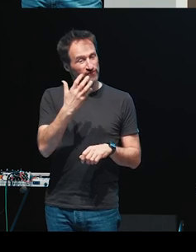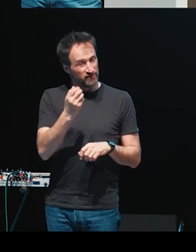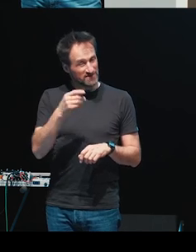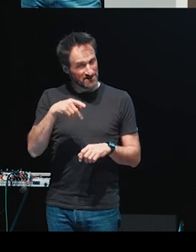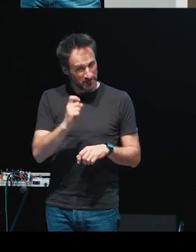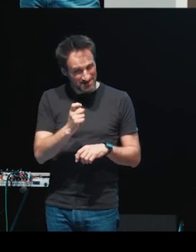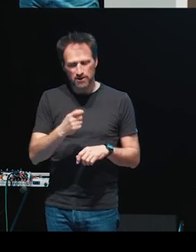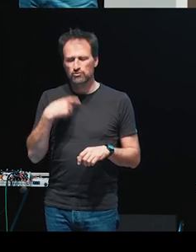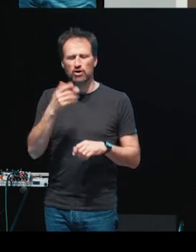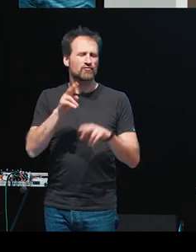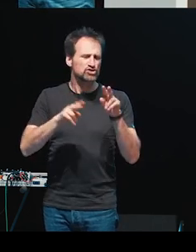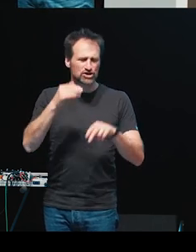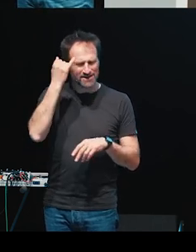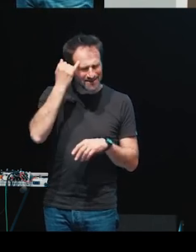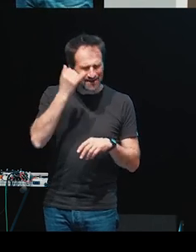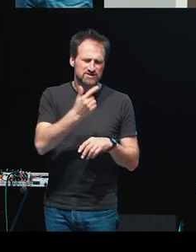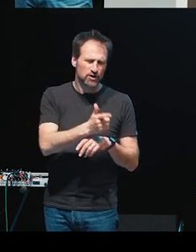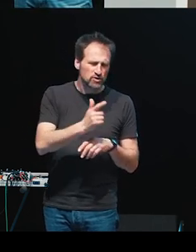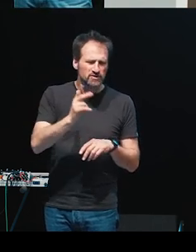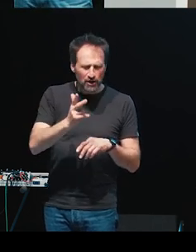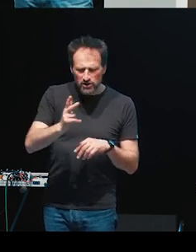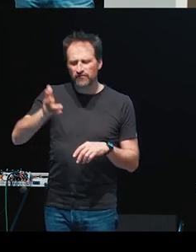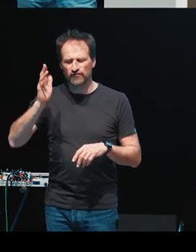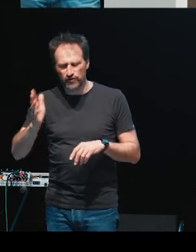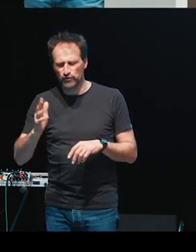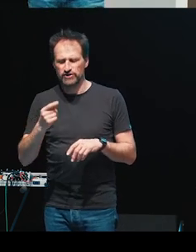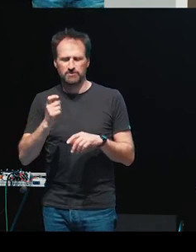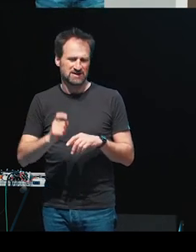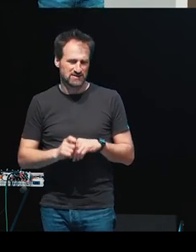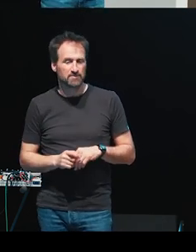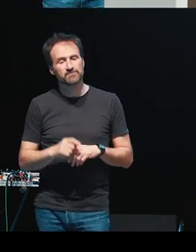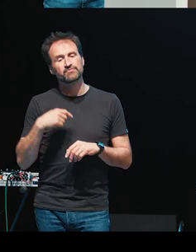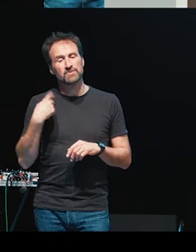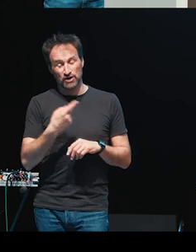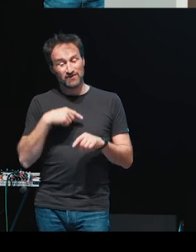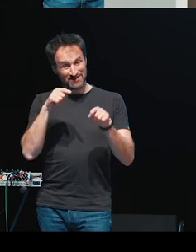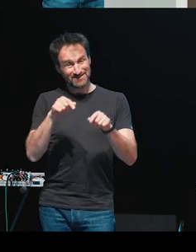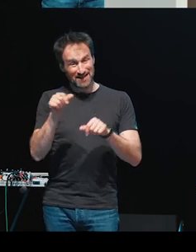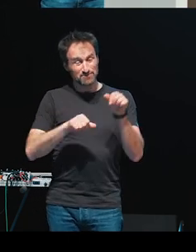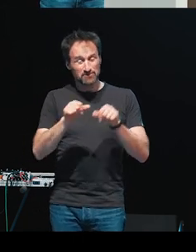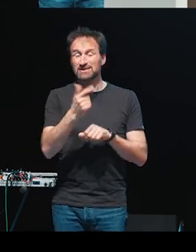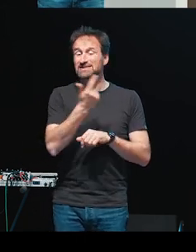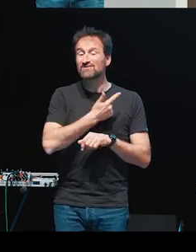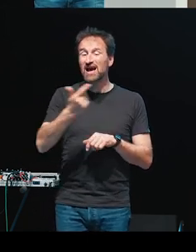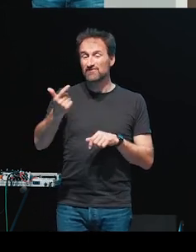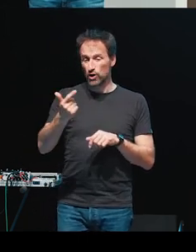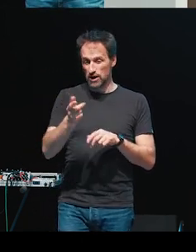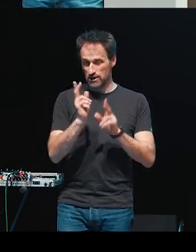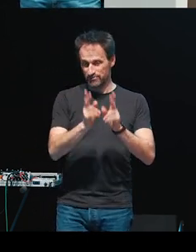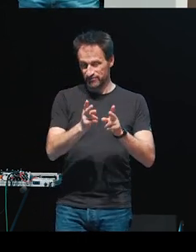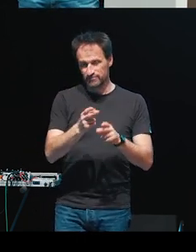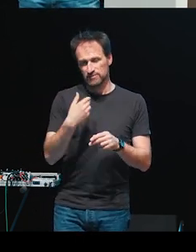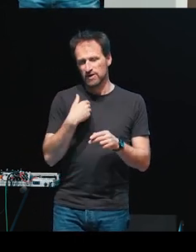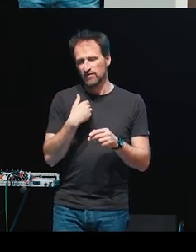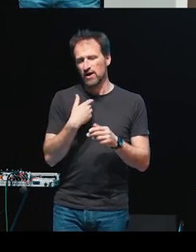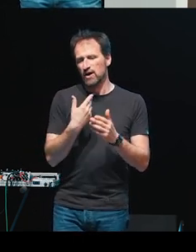They ended up going with 500 pixels. And they ran this experiment for 2 weeks. That was the sample size.